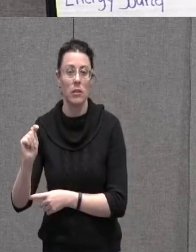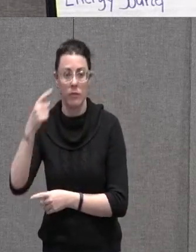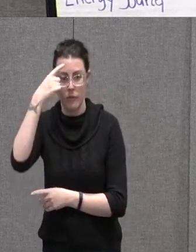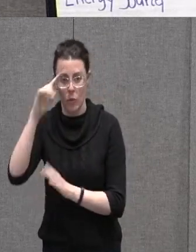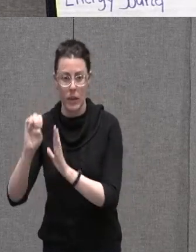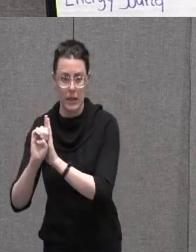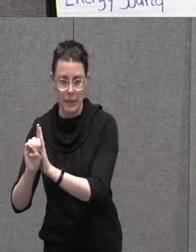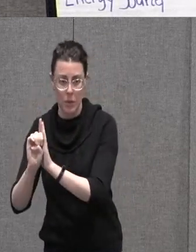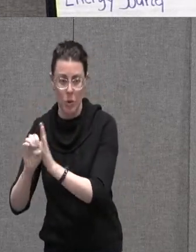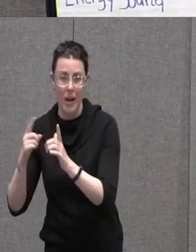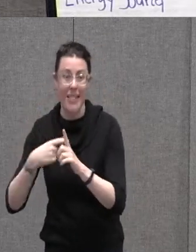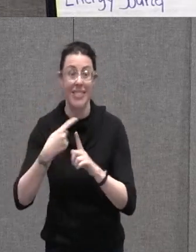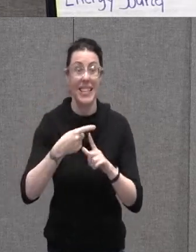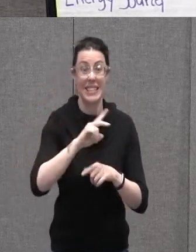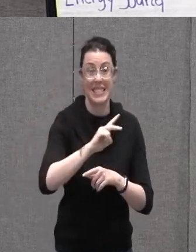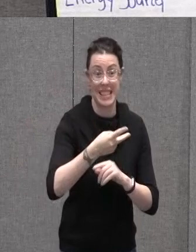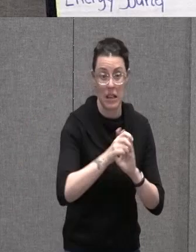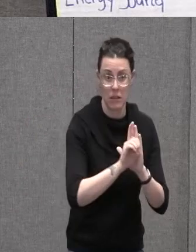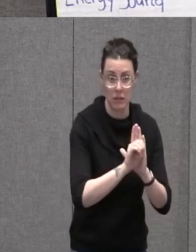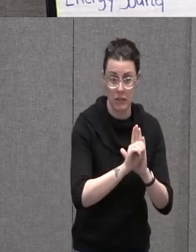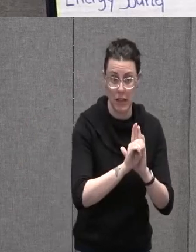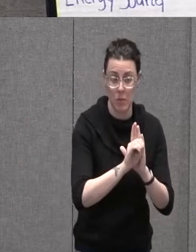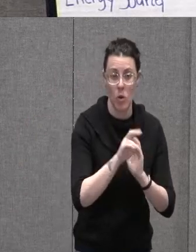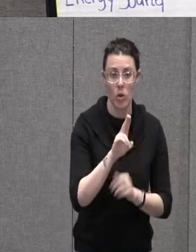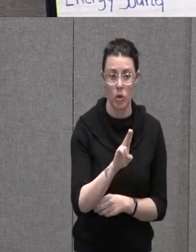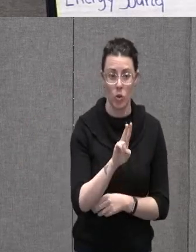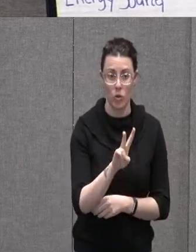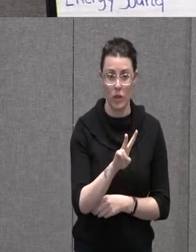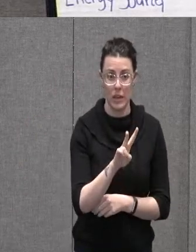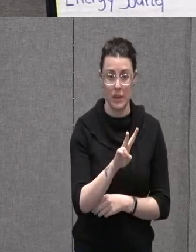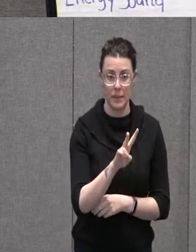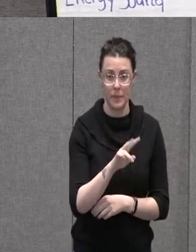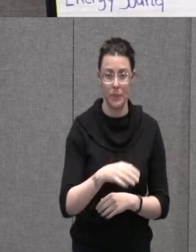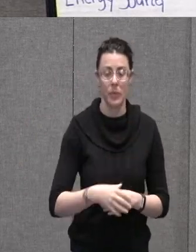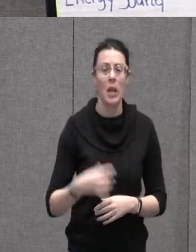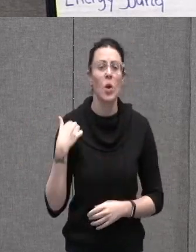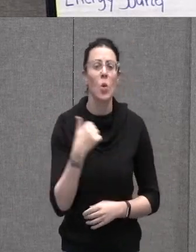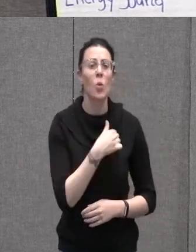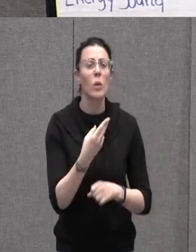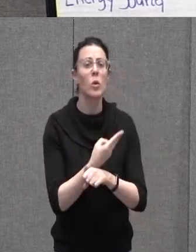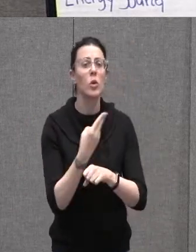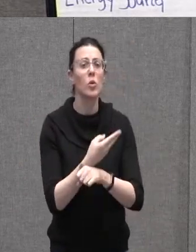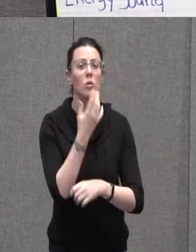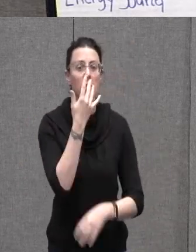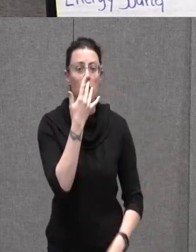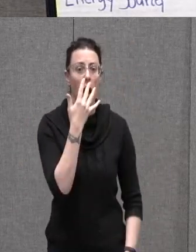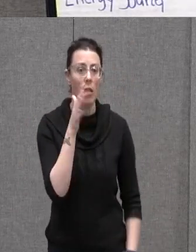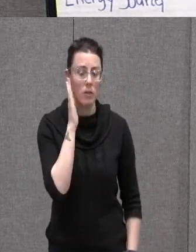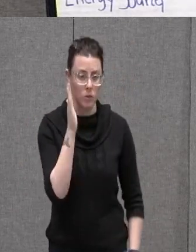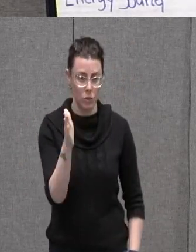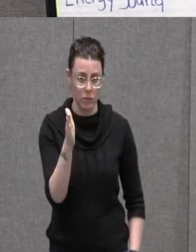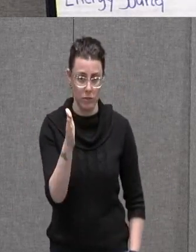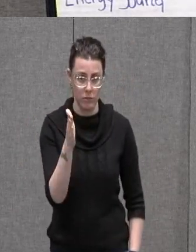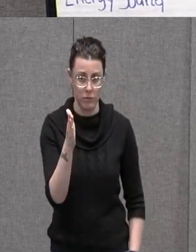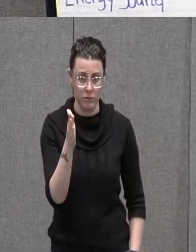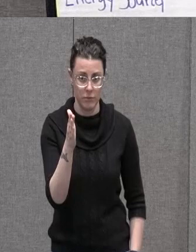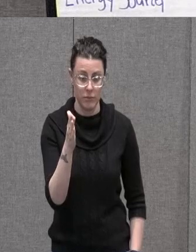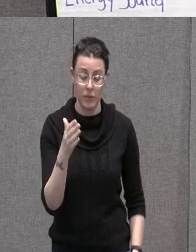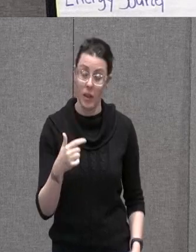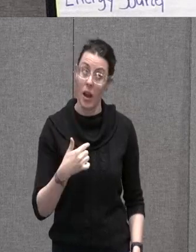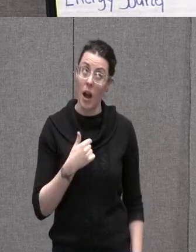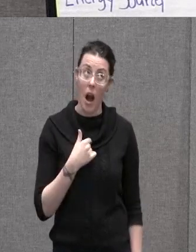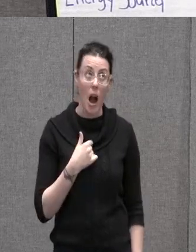robot. Okay. So this is where we're going to use some colors because I like to be